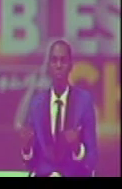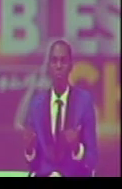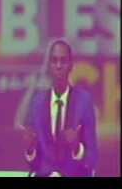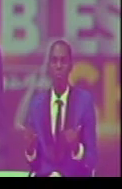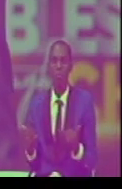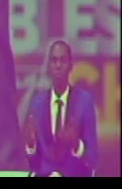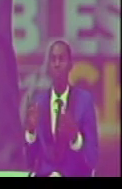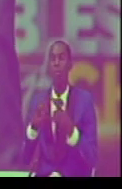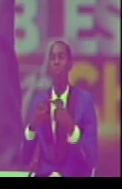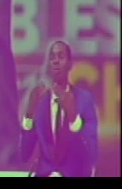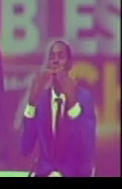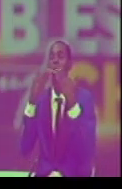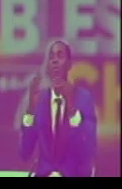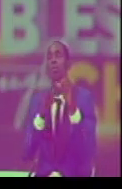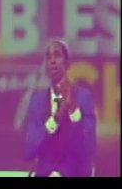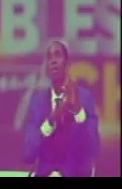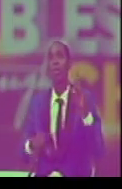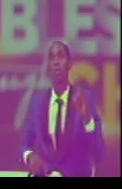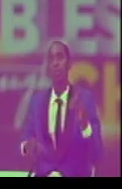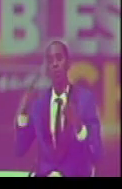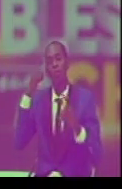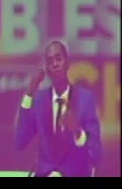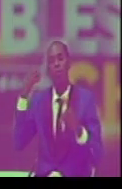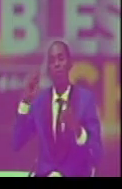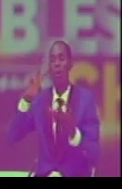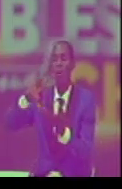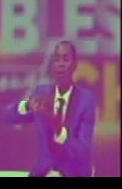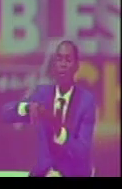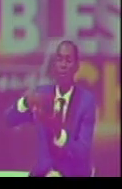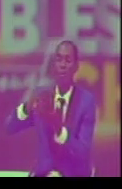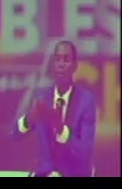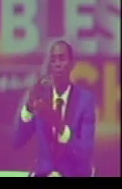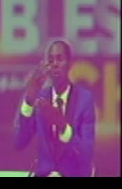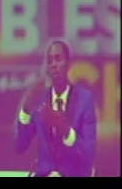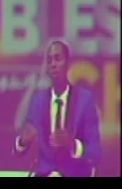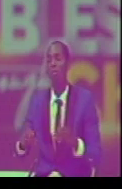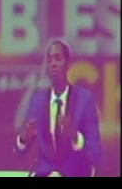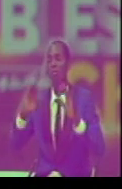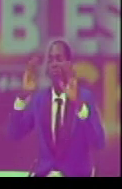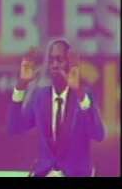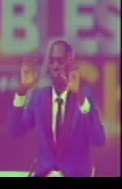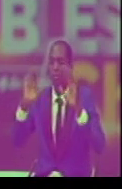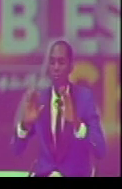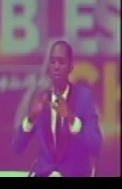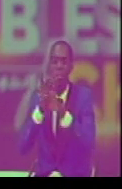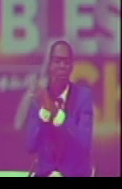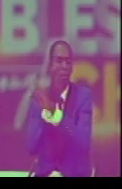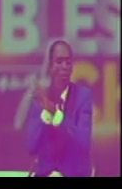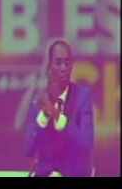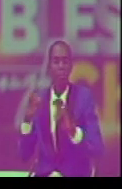We rise up to pray now. To thank the Lord for the fall of the